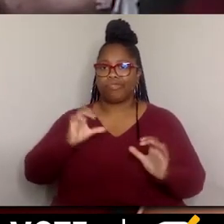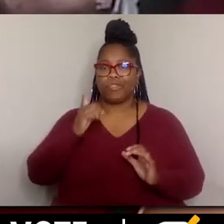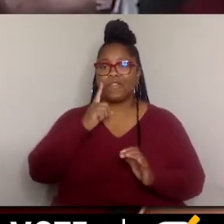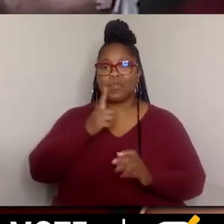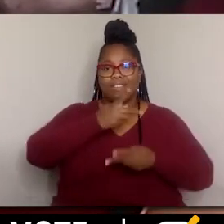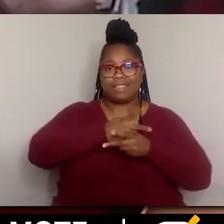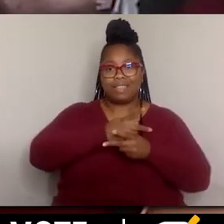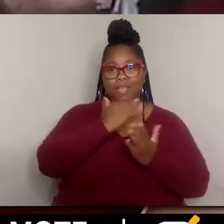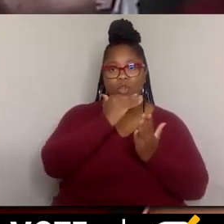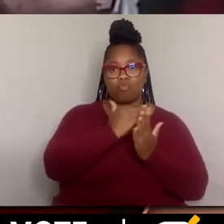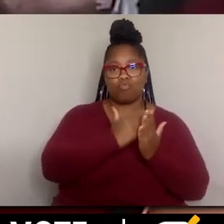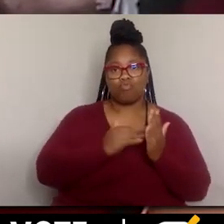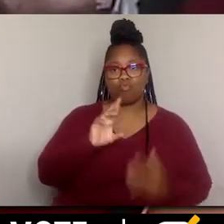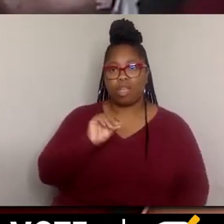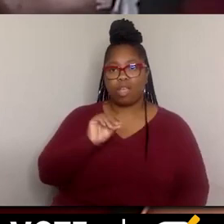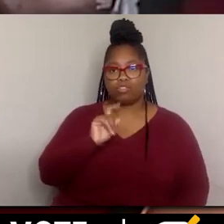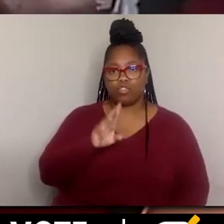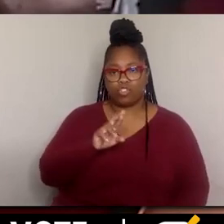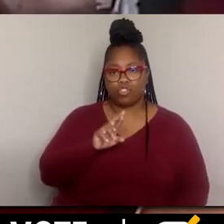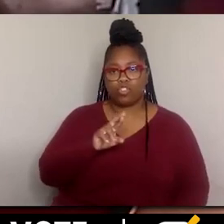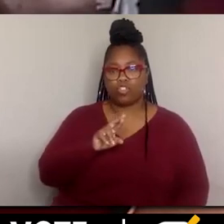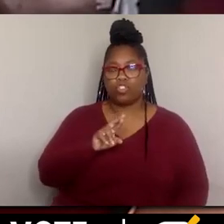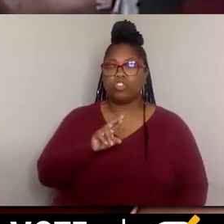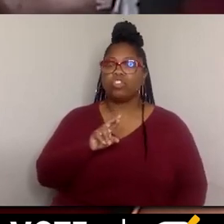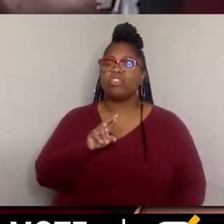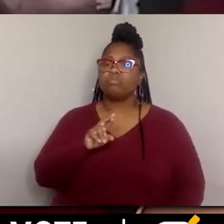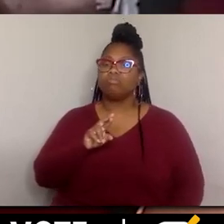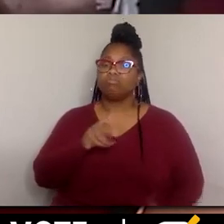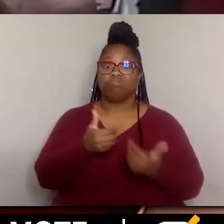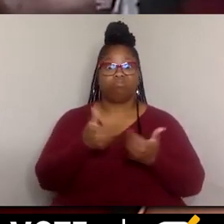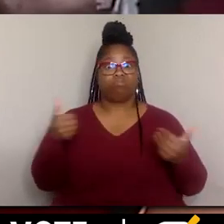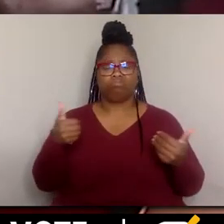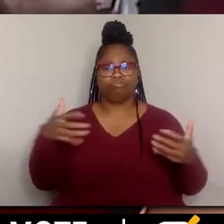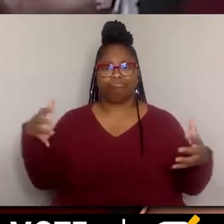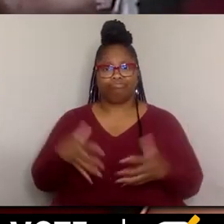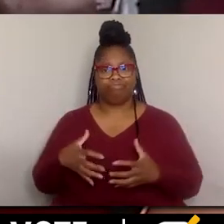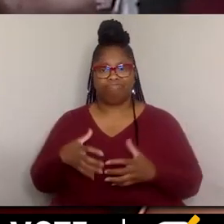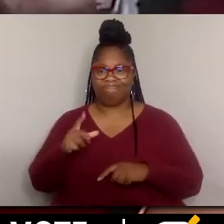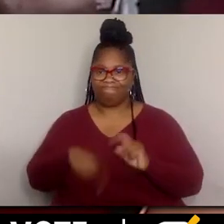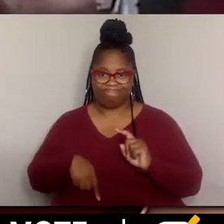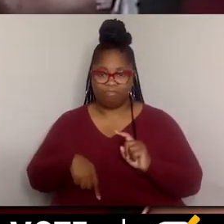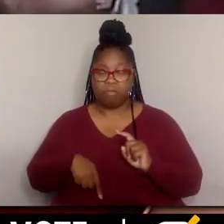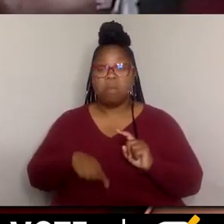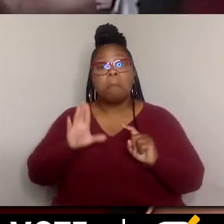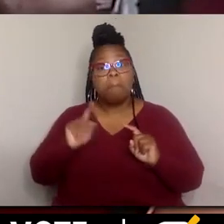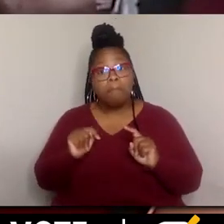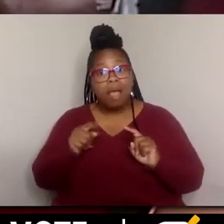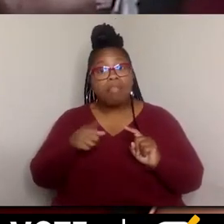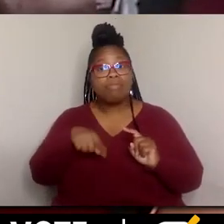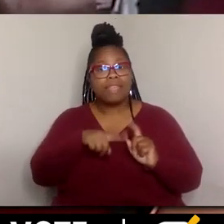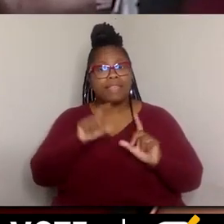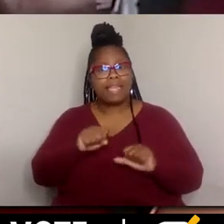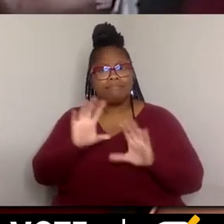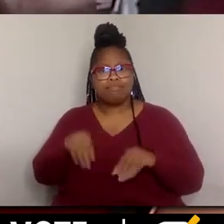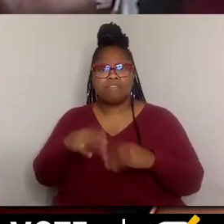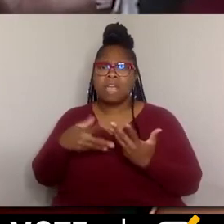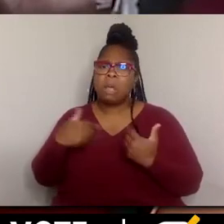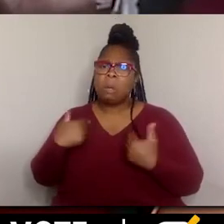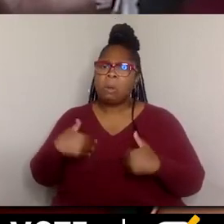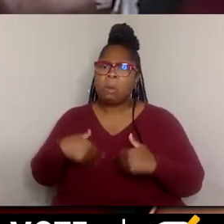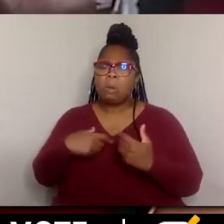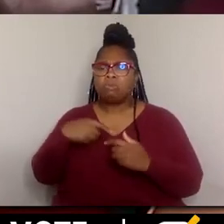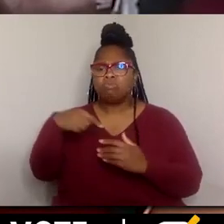and eliminate a split class, but they are able to provide extensive support in the management of a